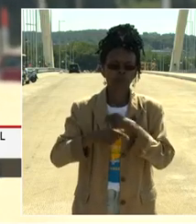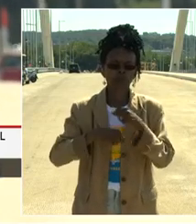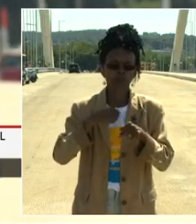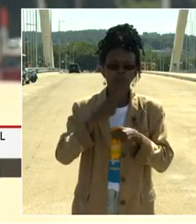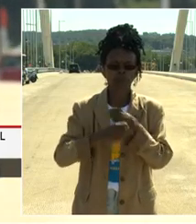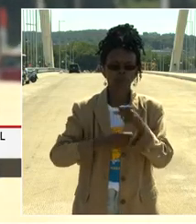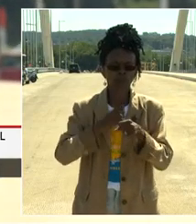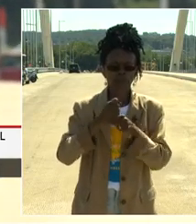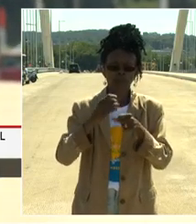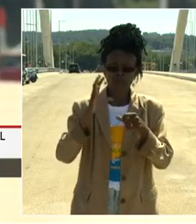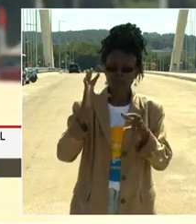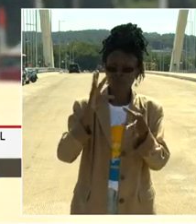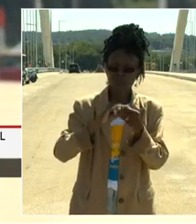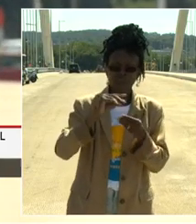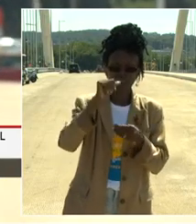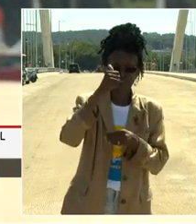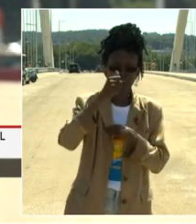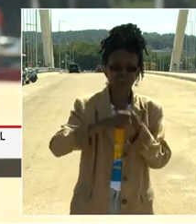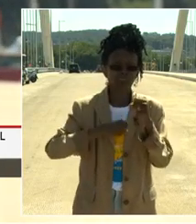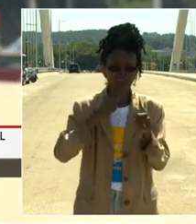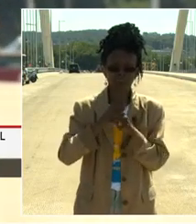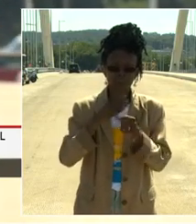years.